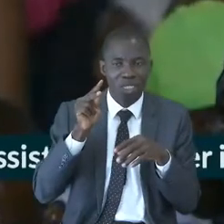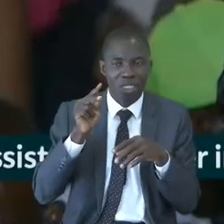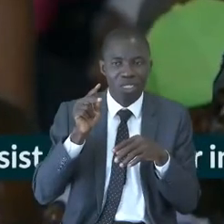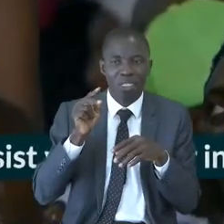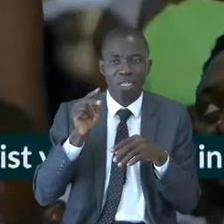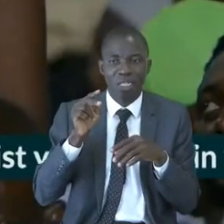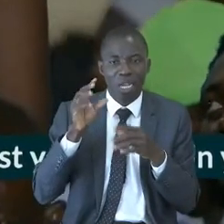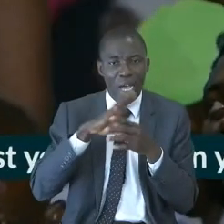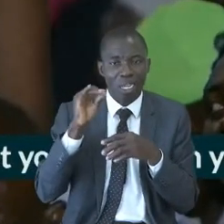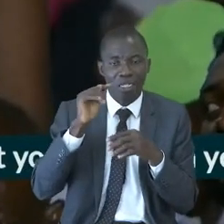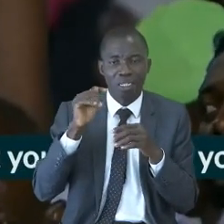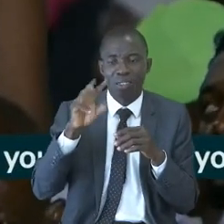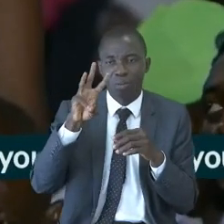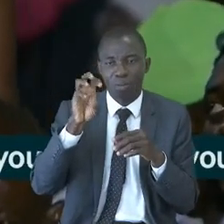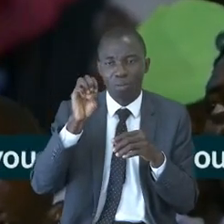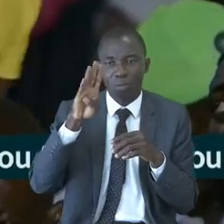dclmhub.com.